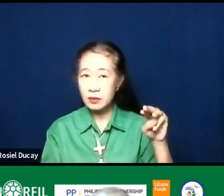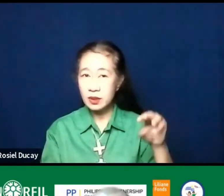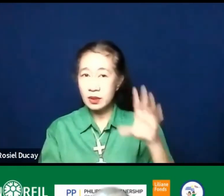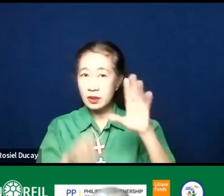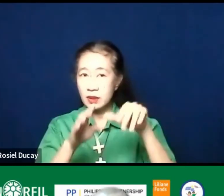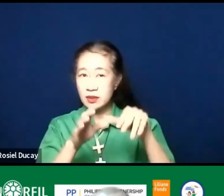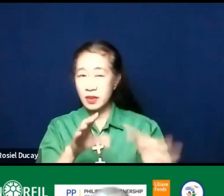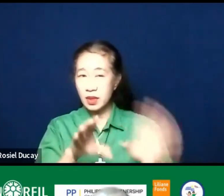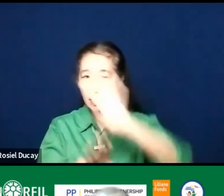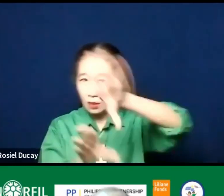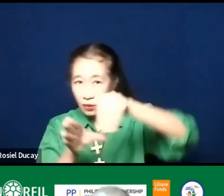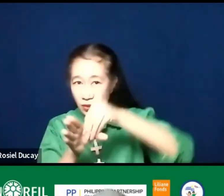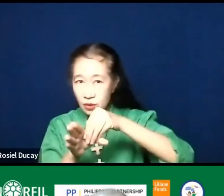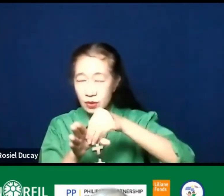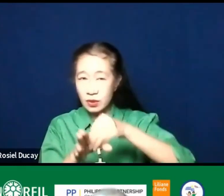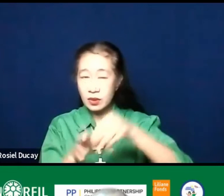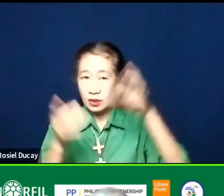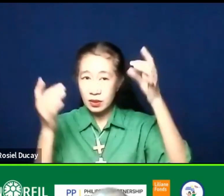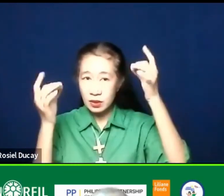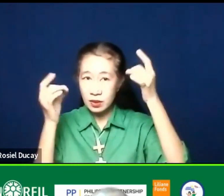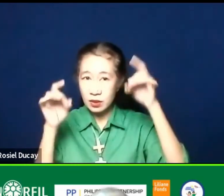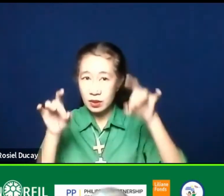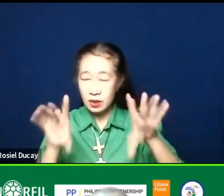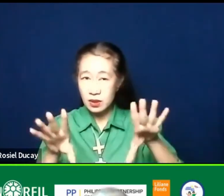Disability Inclusive Risk Reduction.